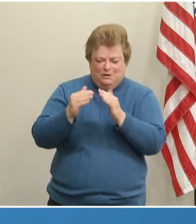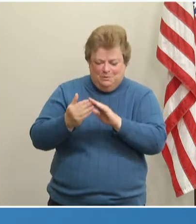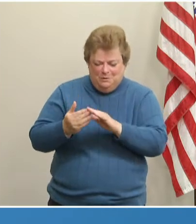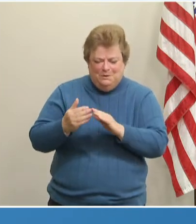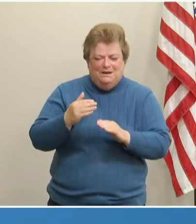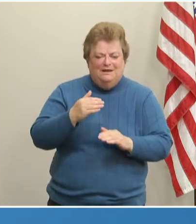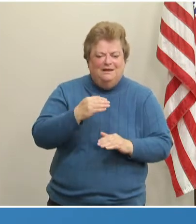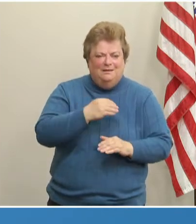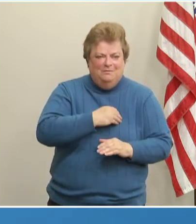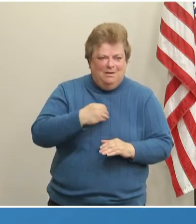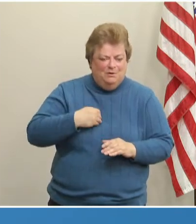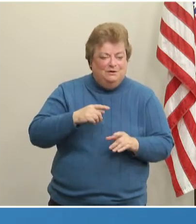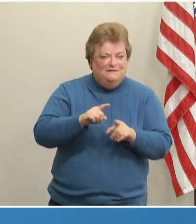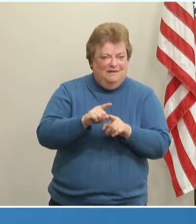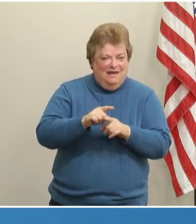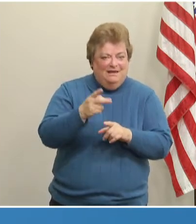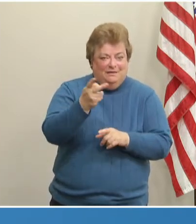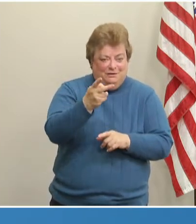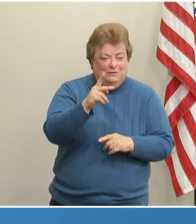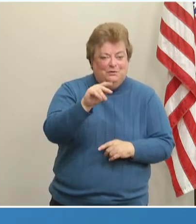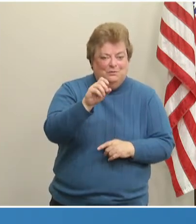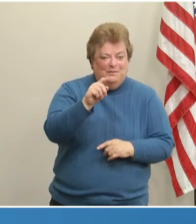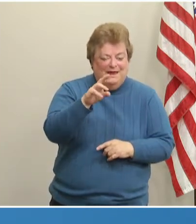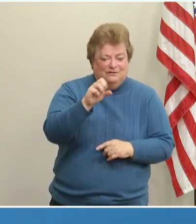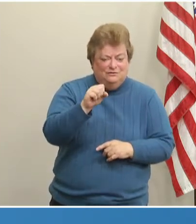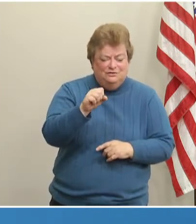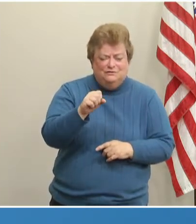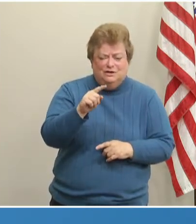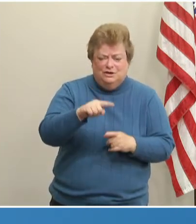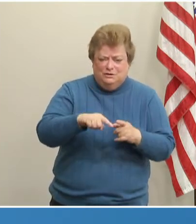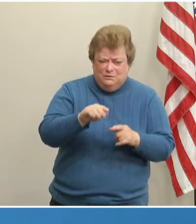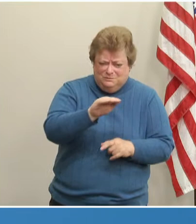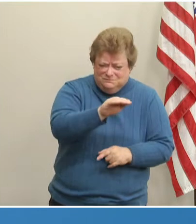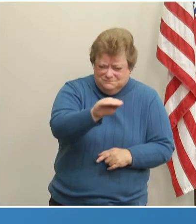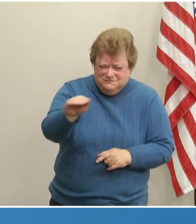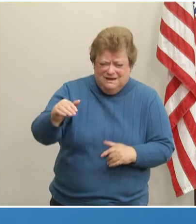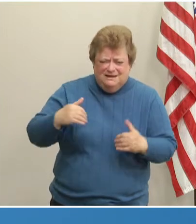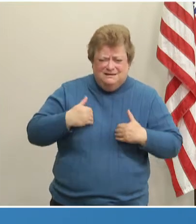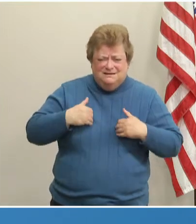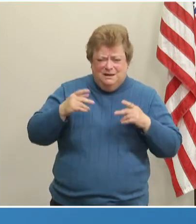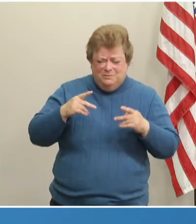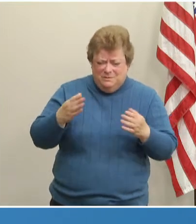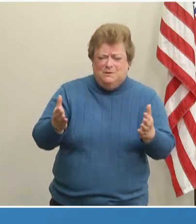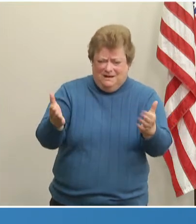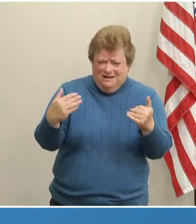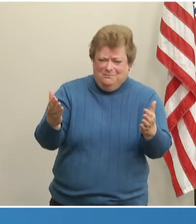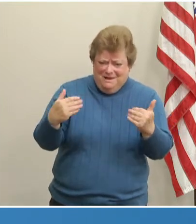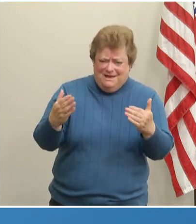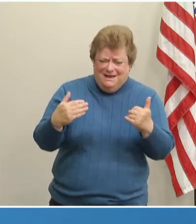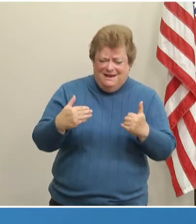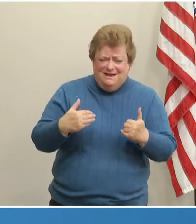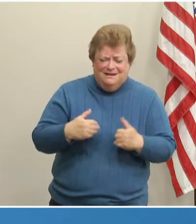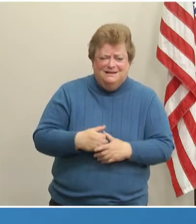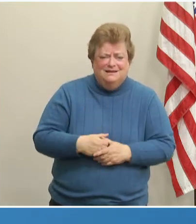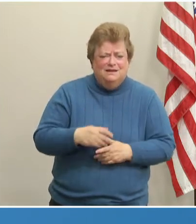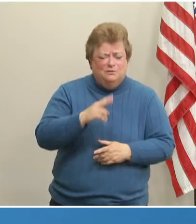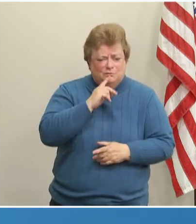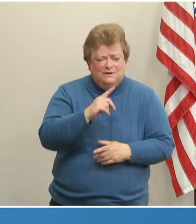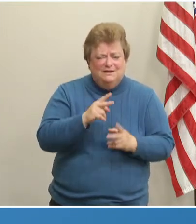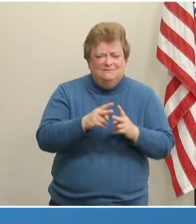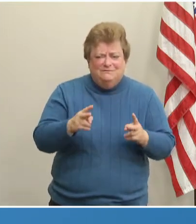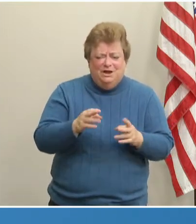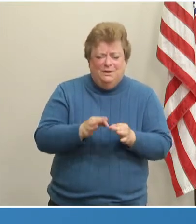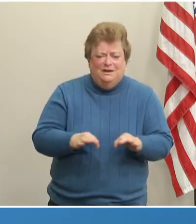Pastor Larry and really telling our younger people, hey, we need you to help us along here. And it is really important. I